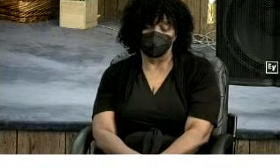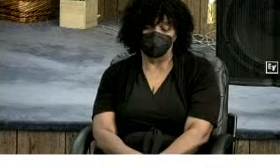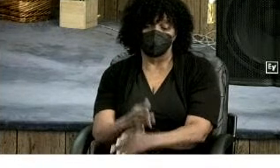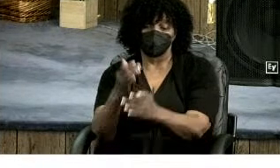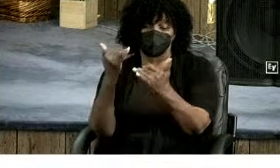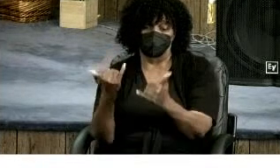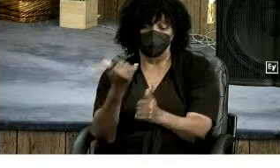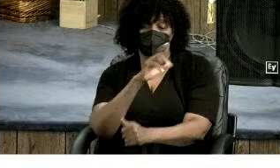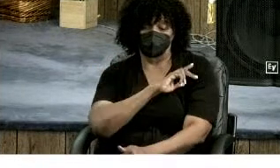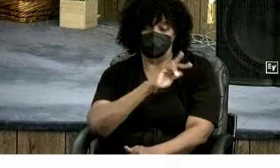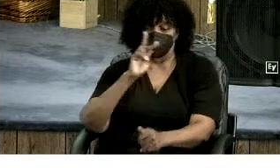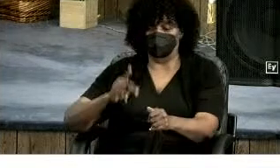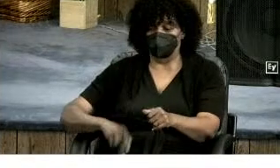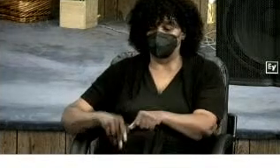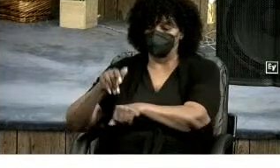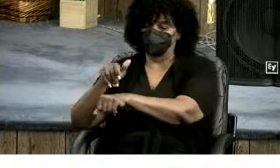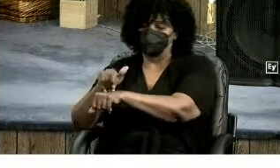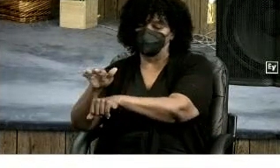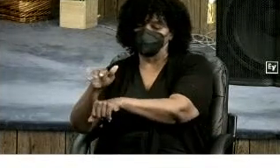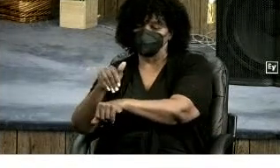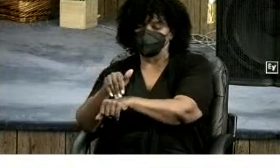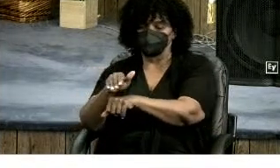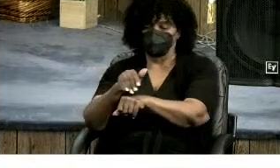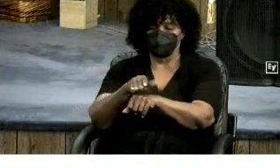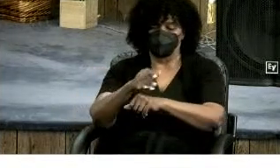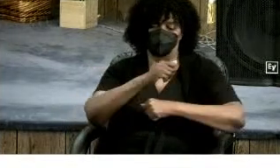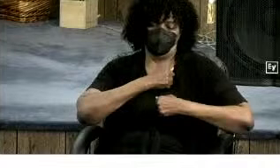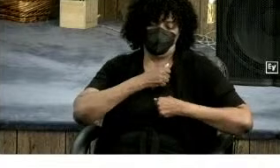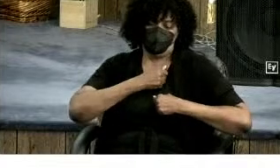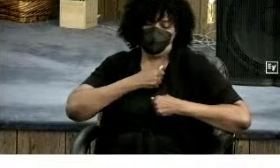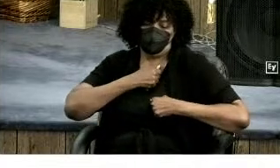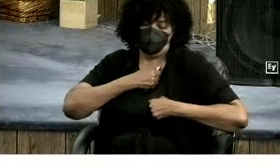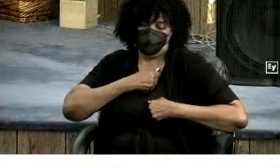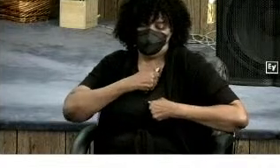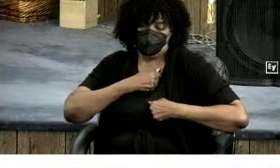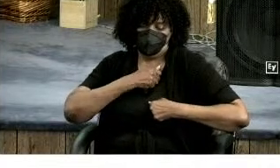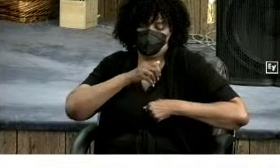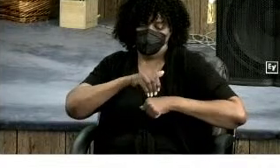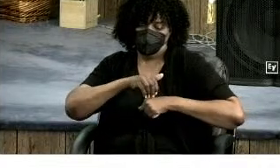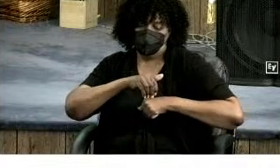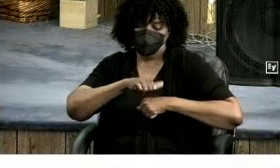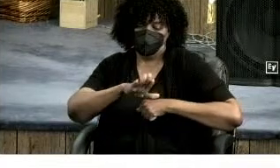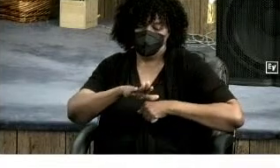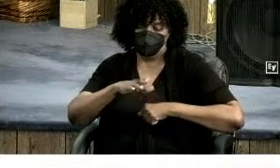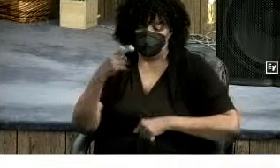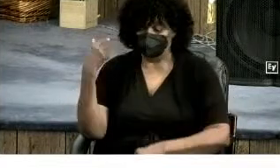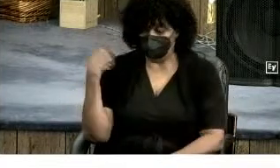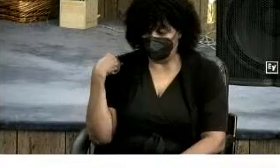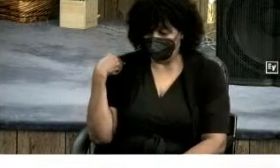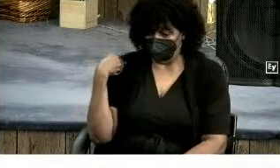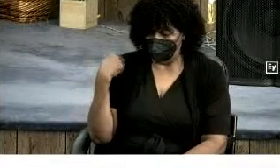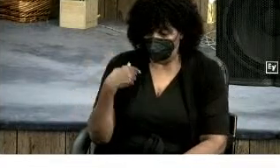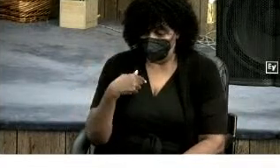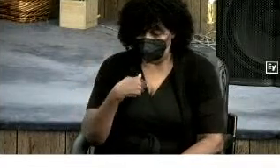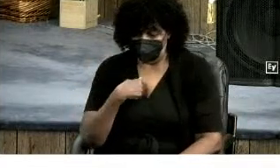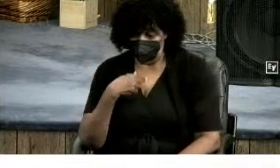Now the king had sent officers of the army and cavalry with me. This reminds me of the Mount of Transfiguration.